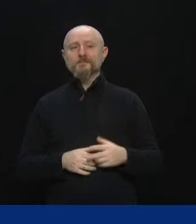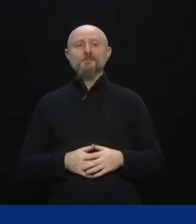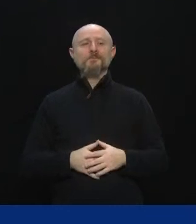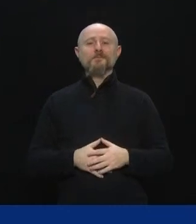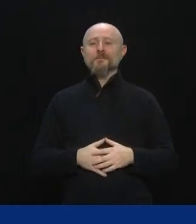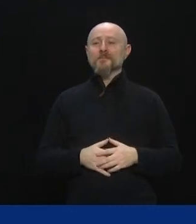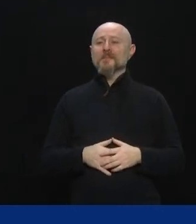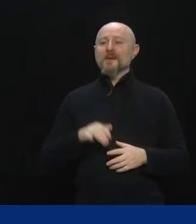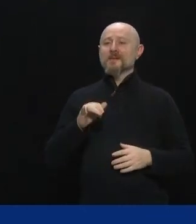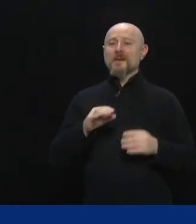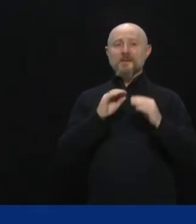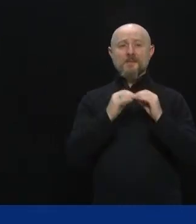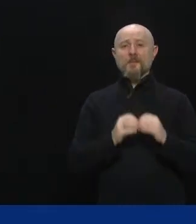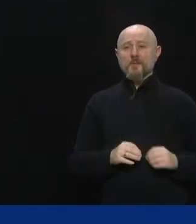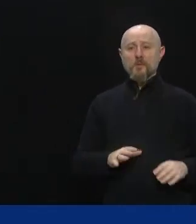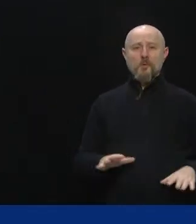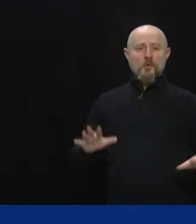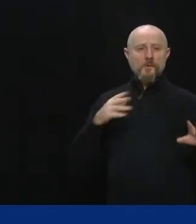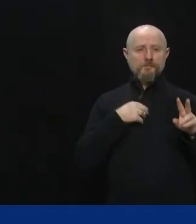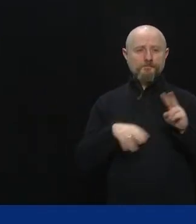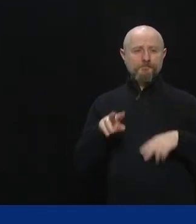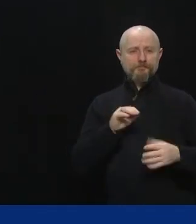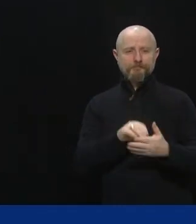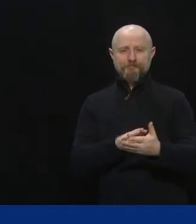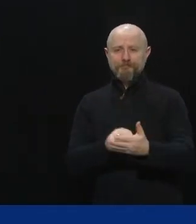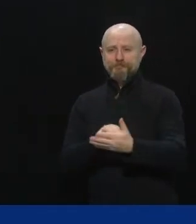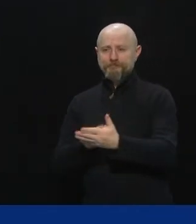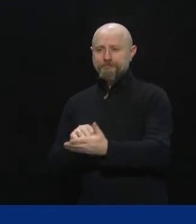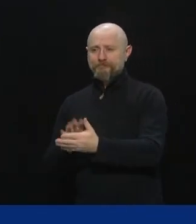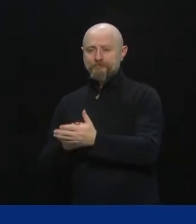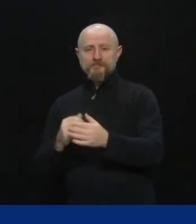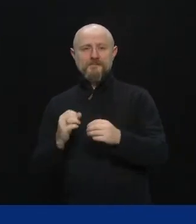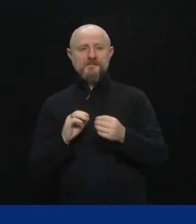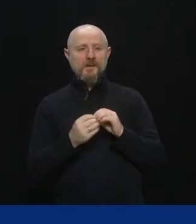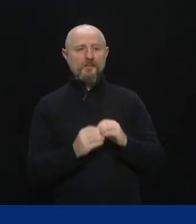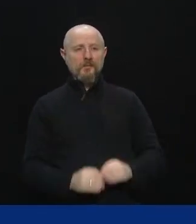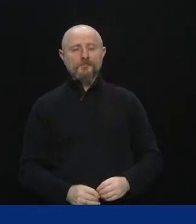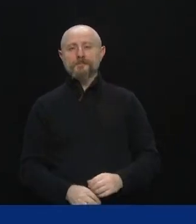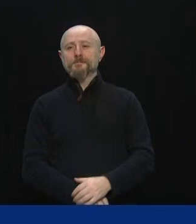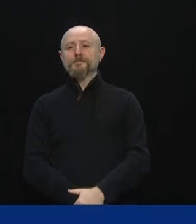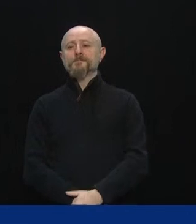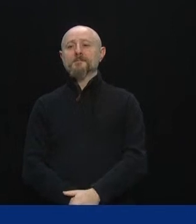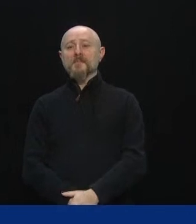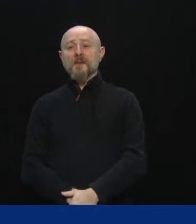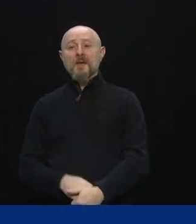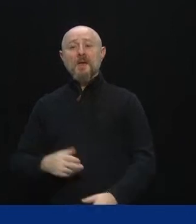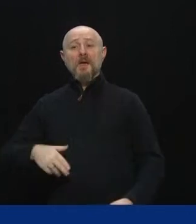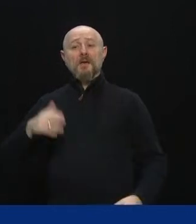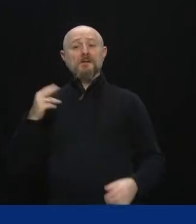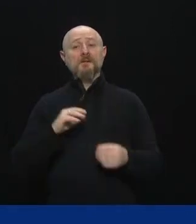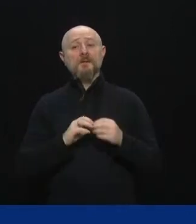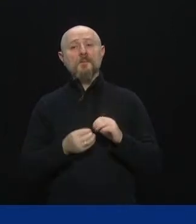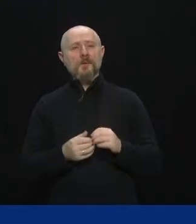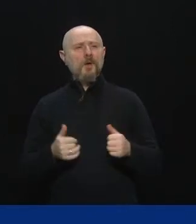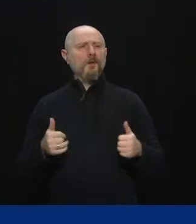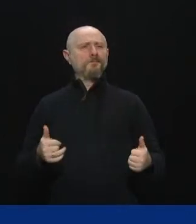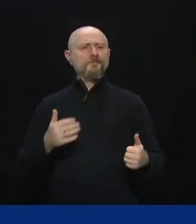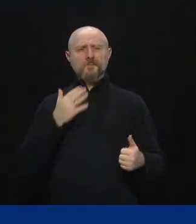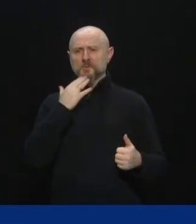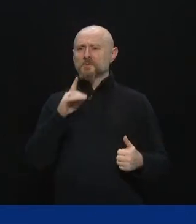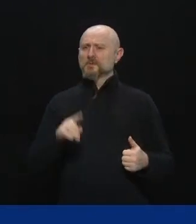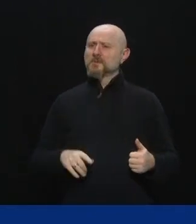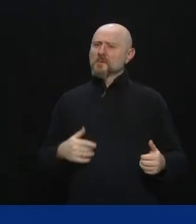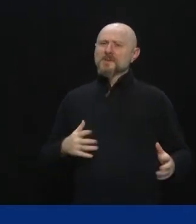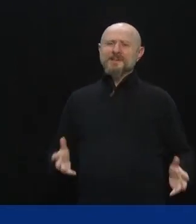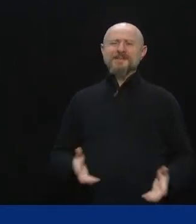booster update. You can see the areas of the state that have had more boosters. That's a high number, and that's extraordinary. We're working very hard to get those numbers